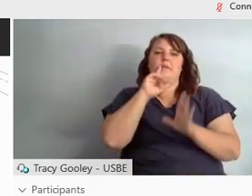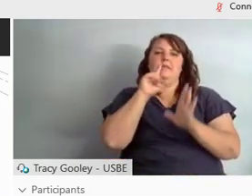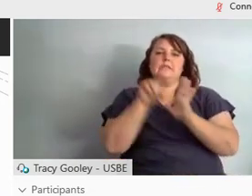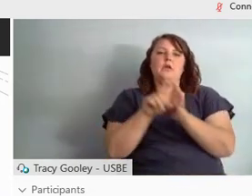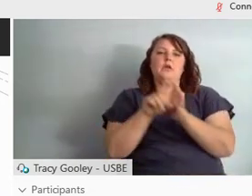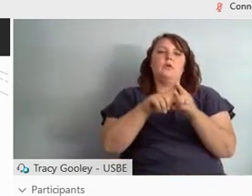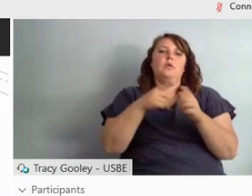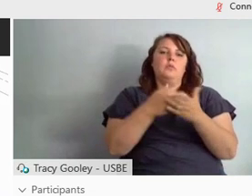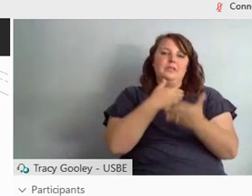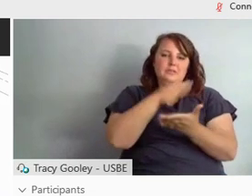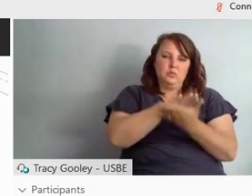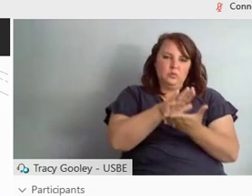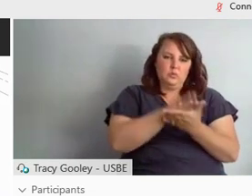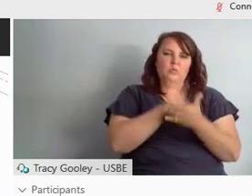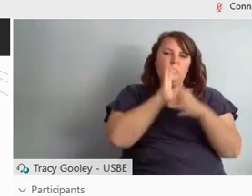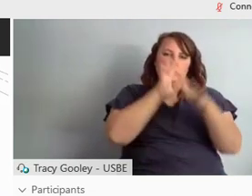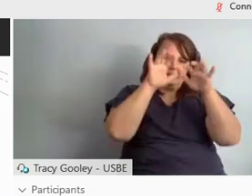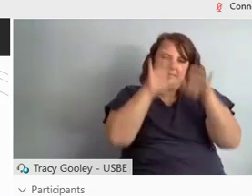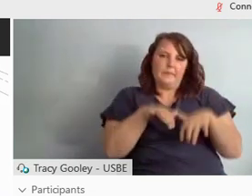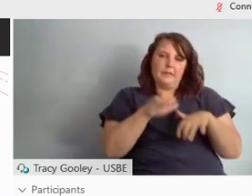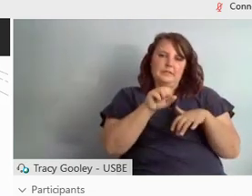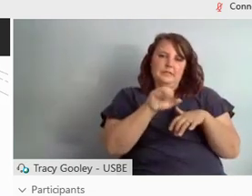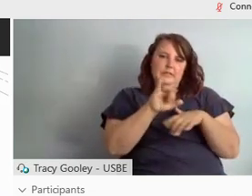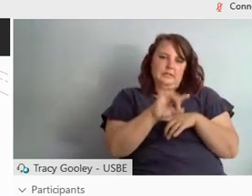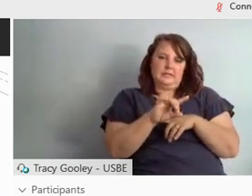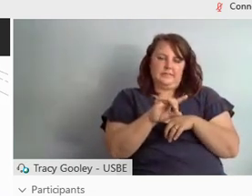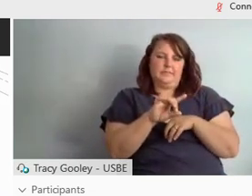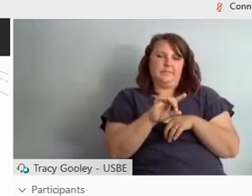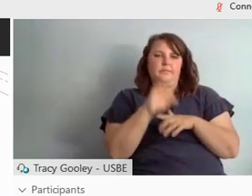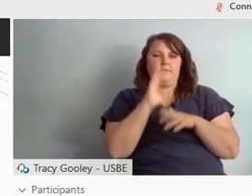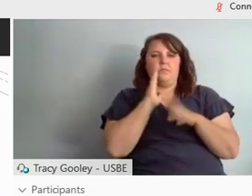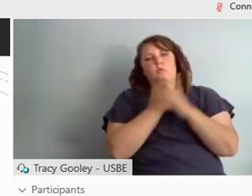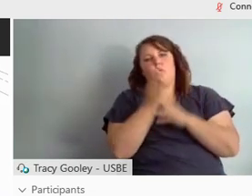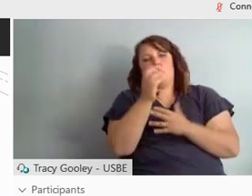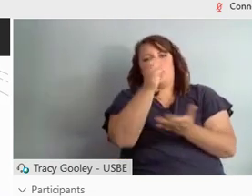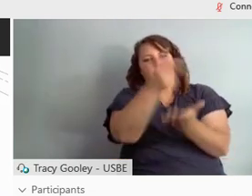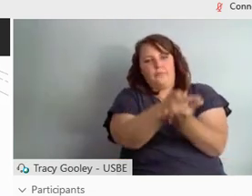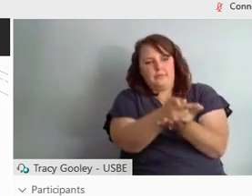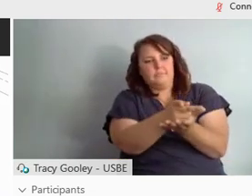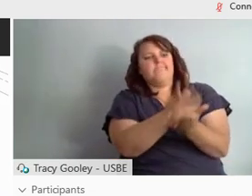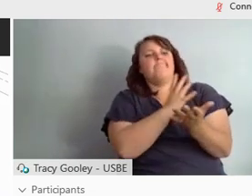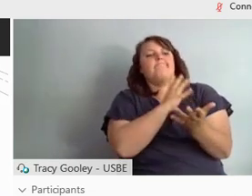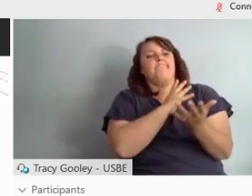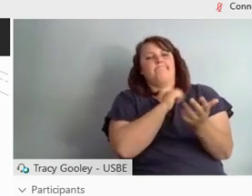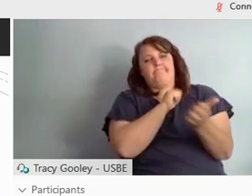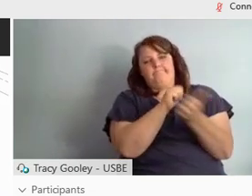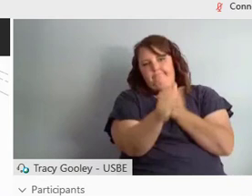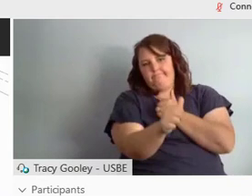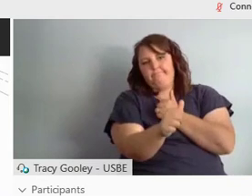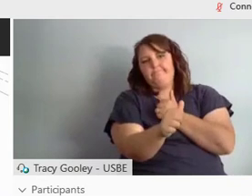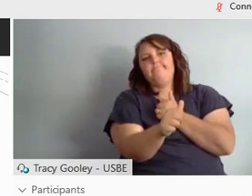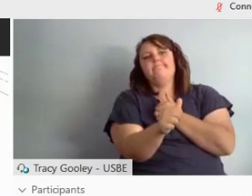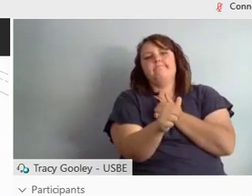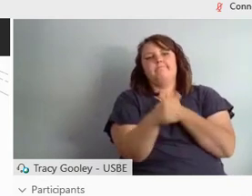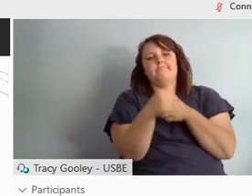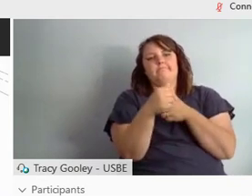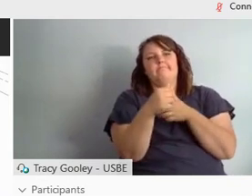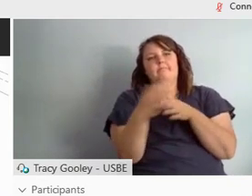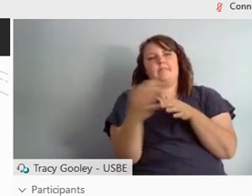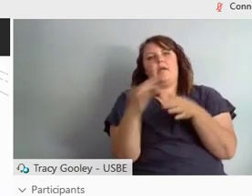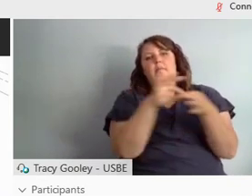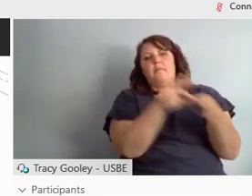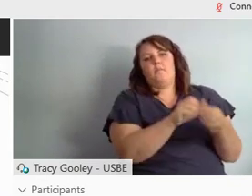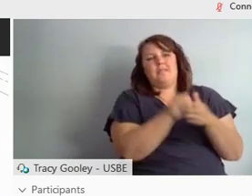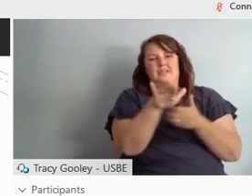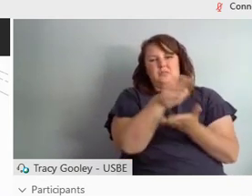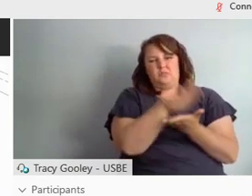assigned to a preschool. You type in the SSID. It goes through an authentication process that says, yes, that SSID is